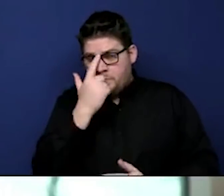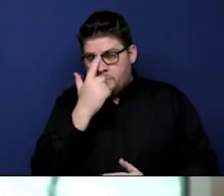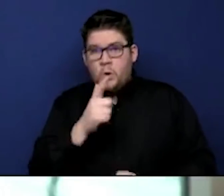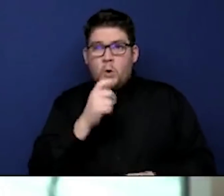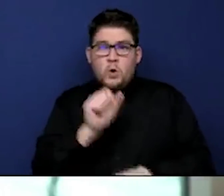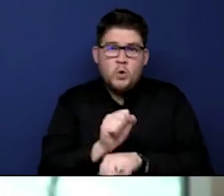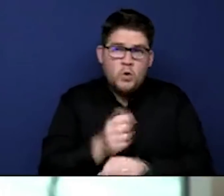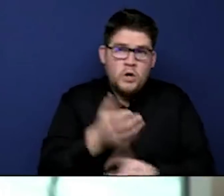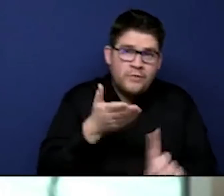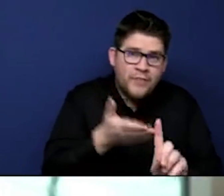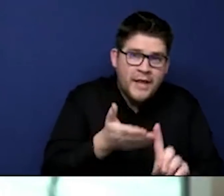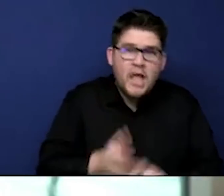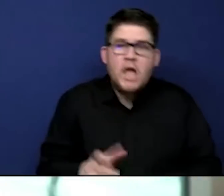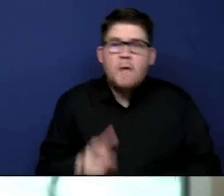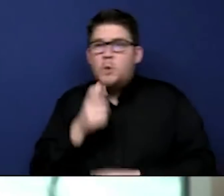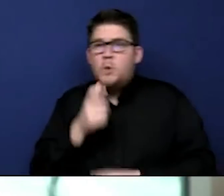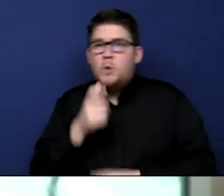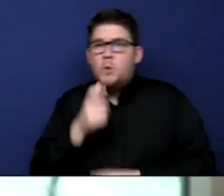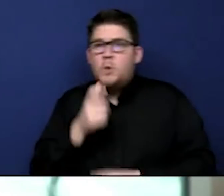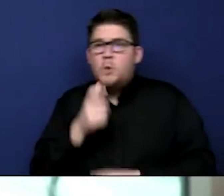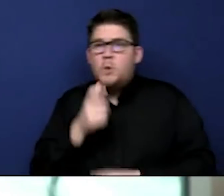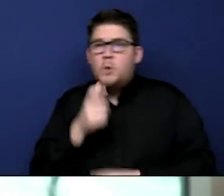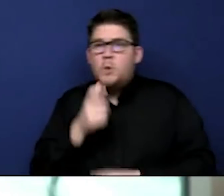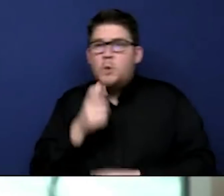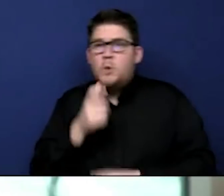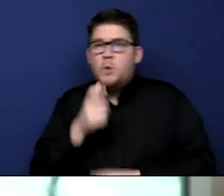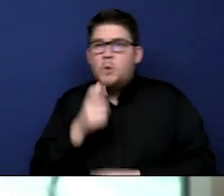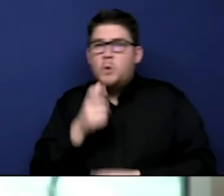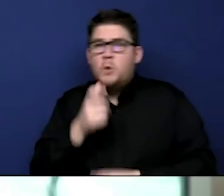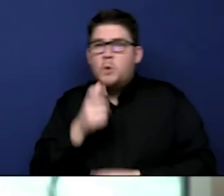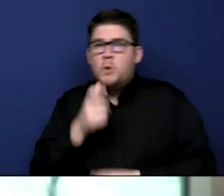and from there spread to other parts of the province. And we